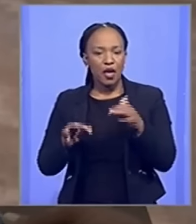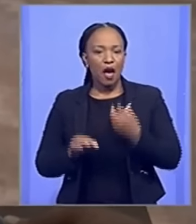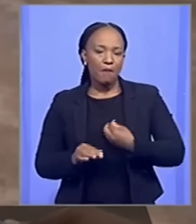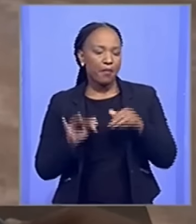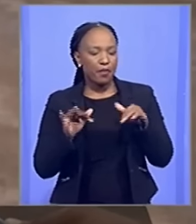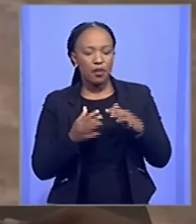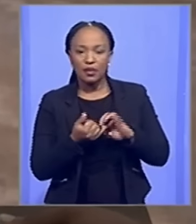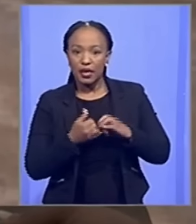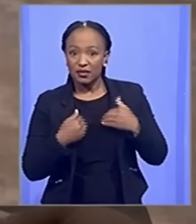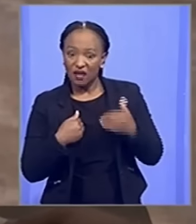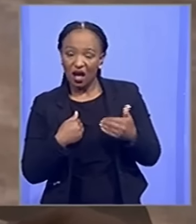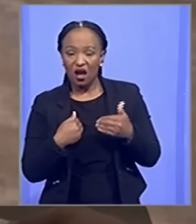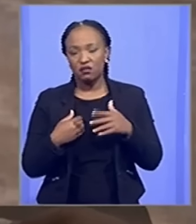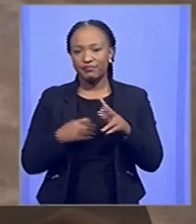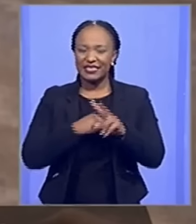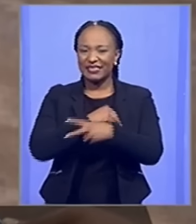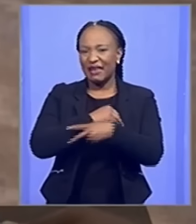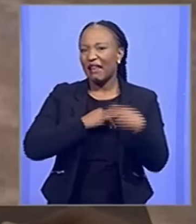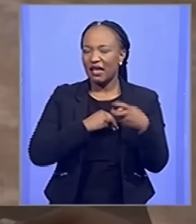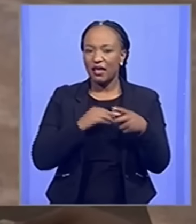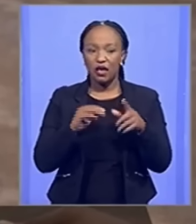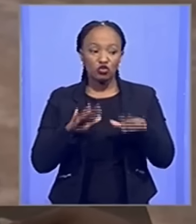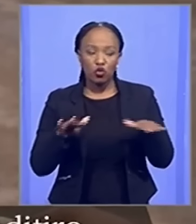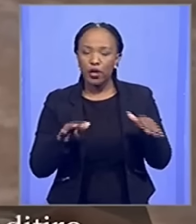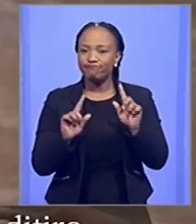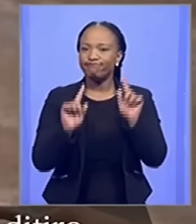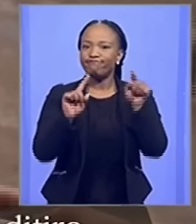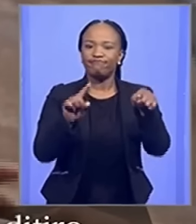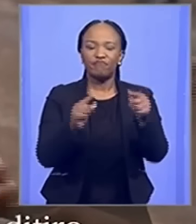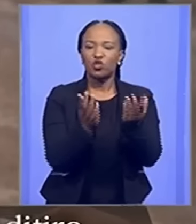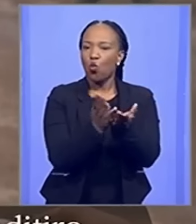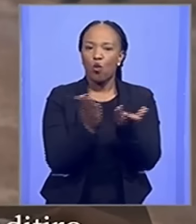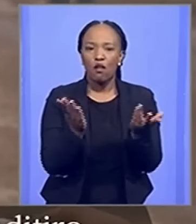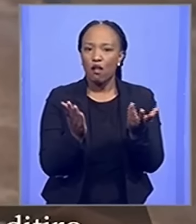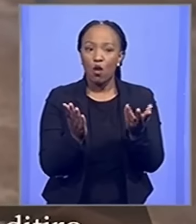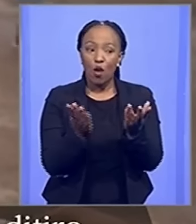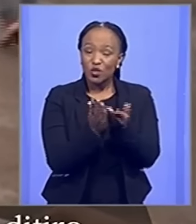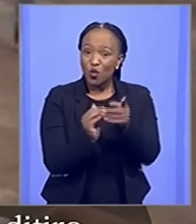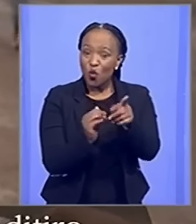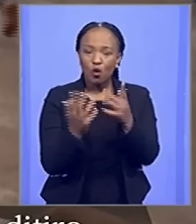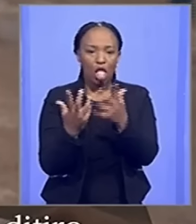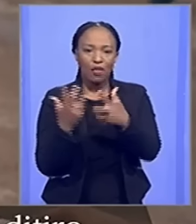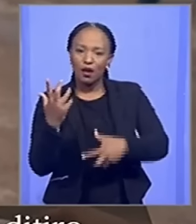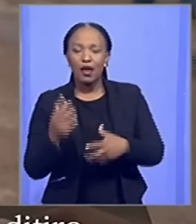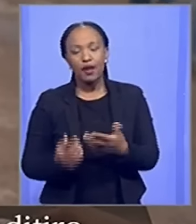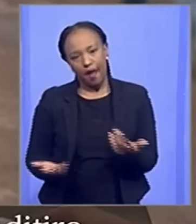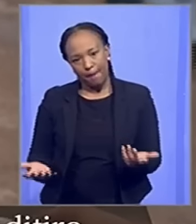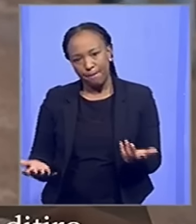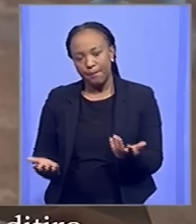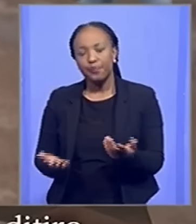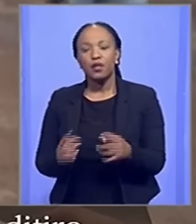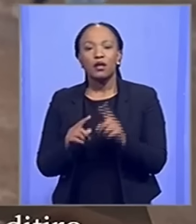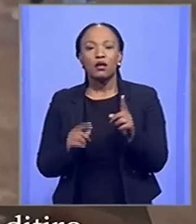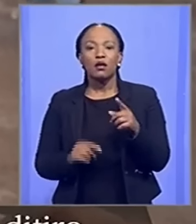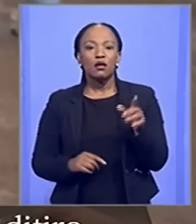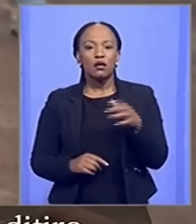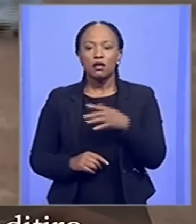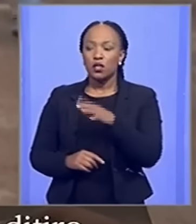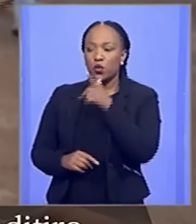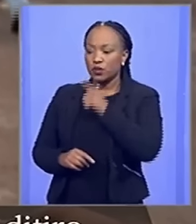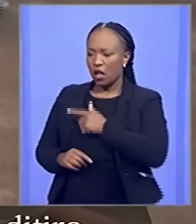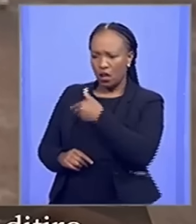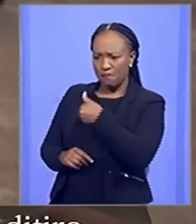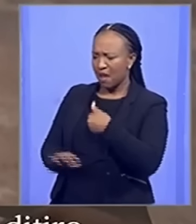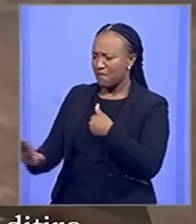ne? Our children didn't want to go to school because the schools are not right for them, ne? It's like, mommy, I don't want to